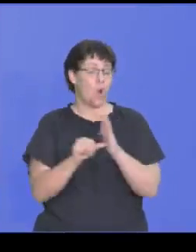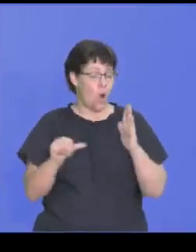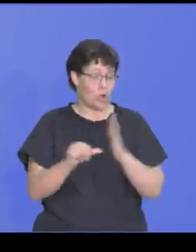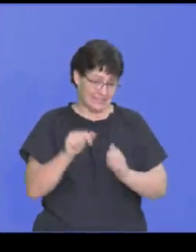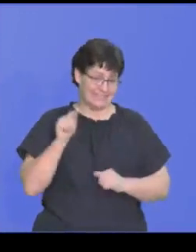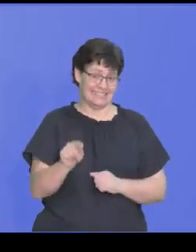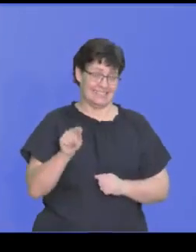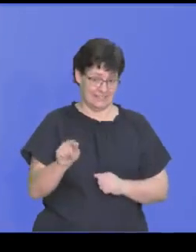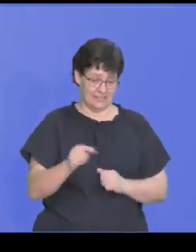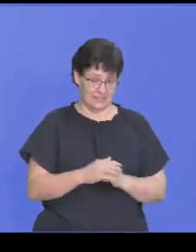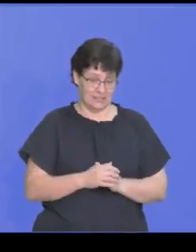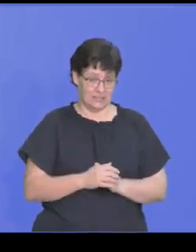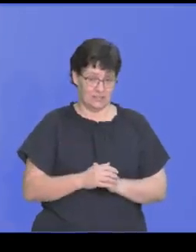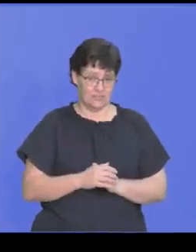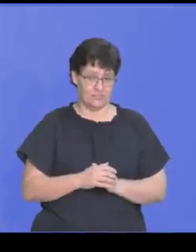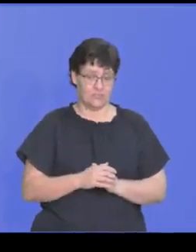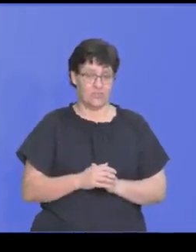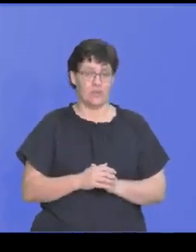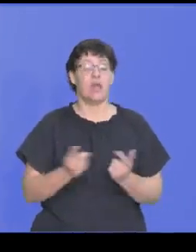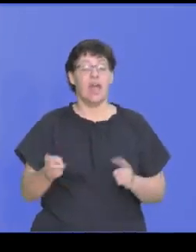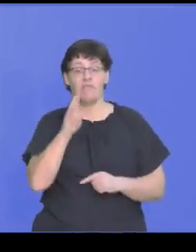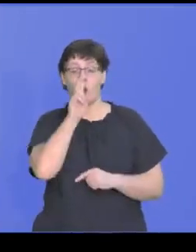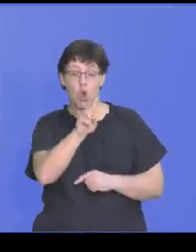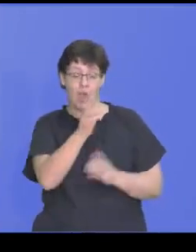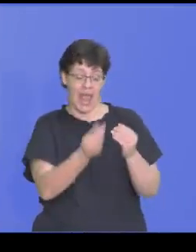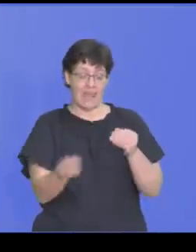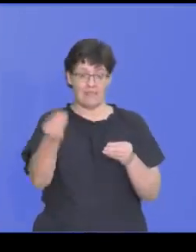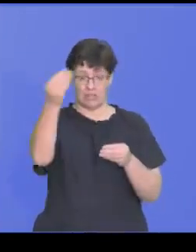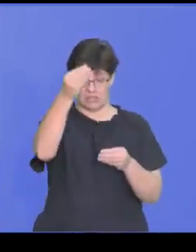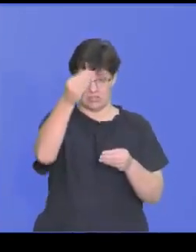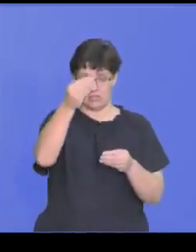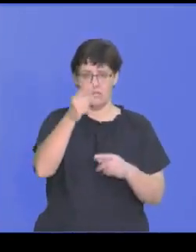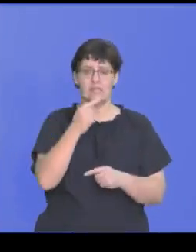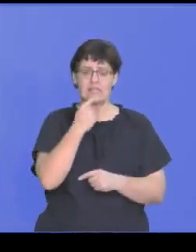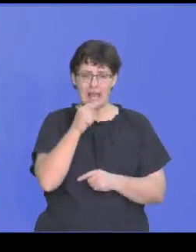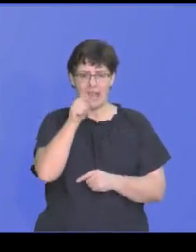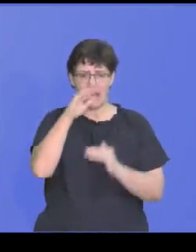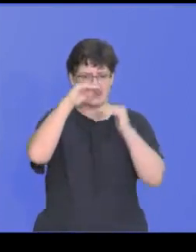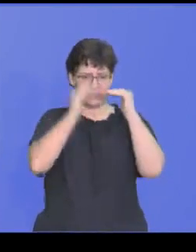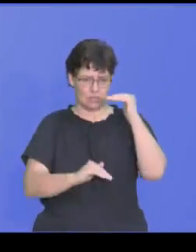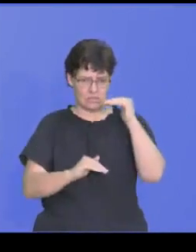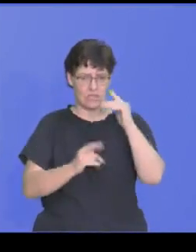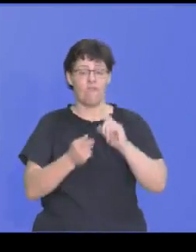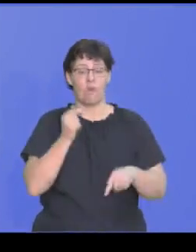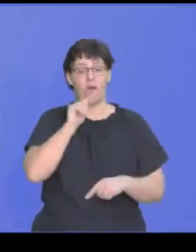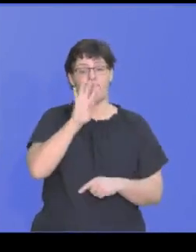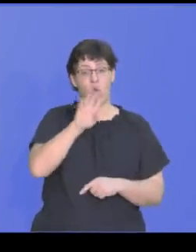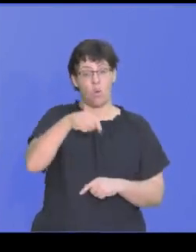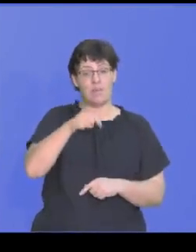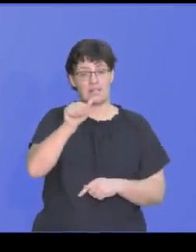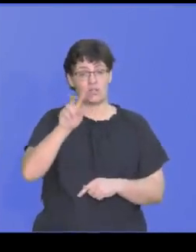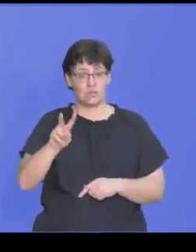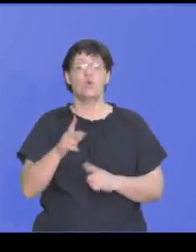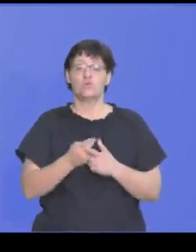important point. Really important. So if we look at our inflation rates, what I mean by it's decreased, it went from 4.62